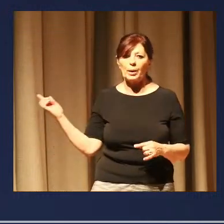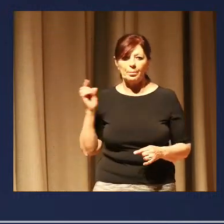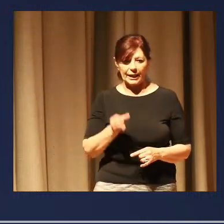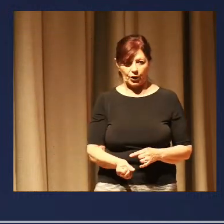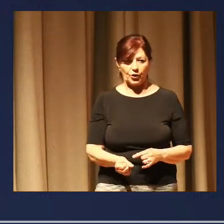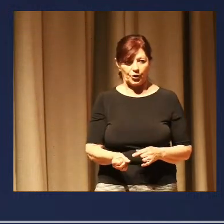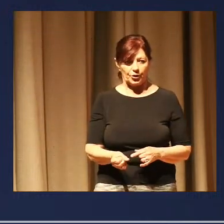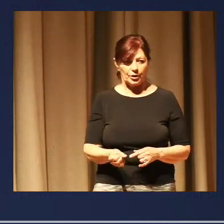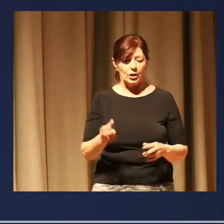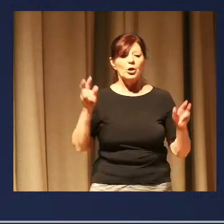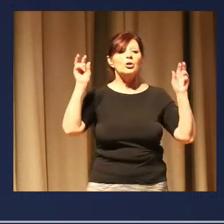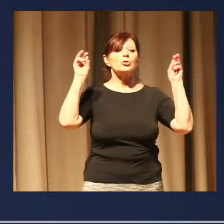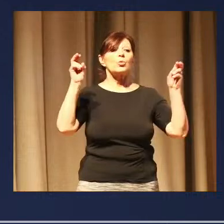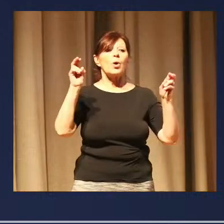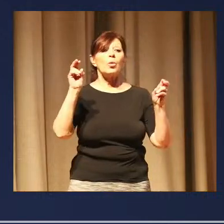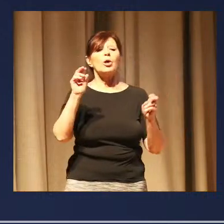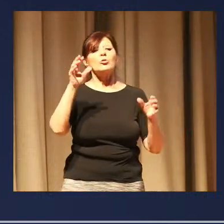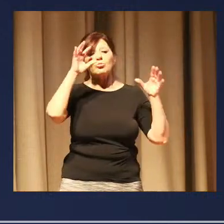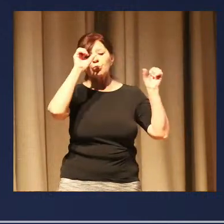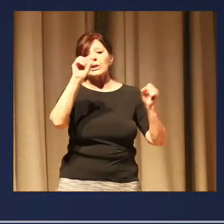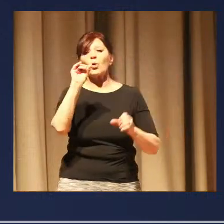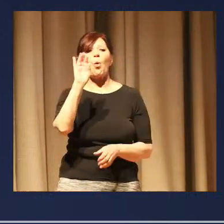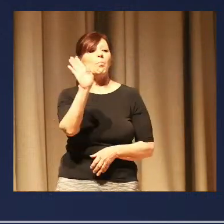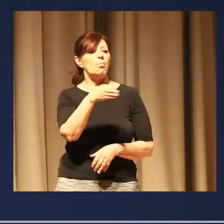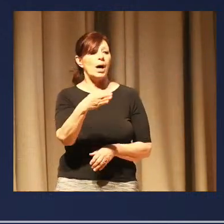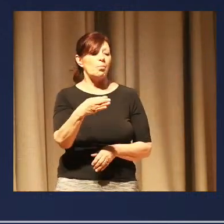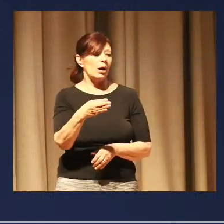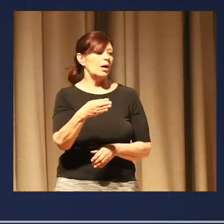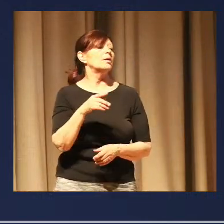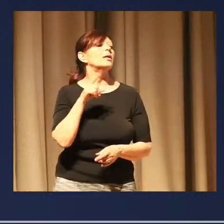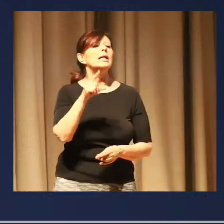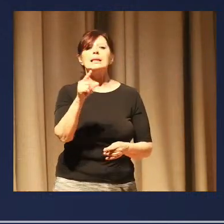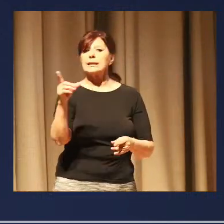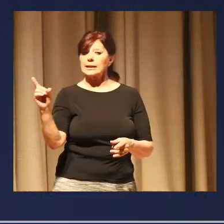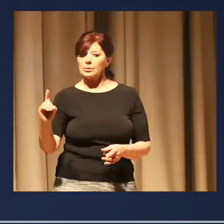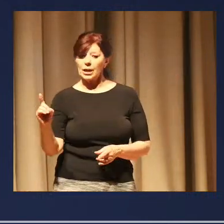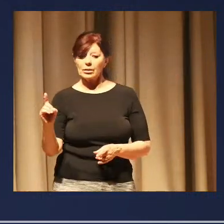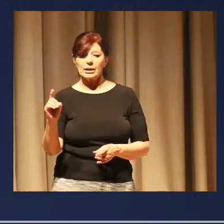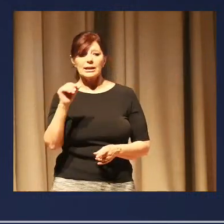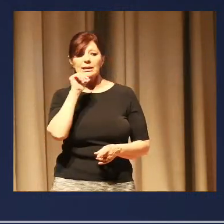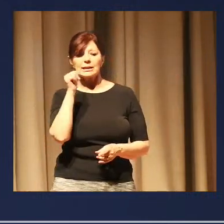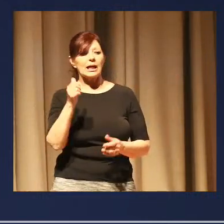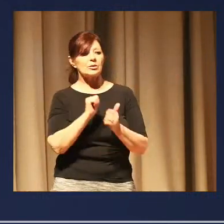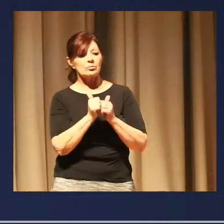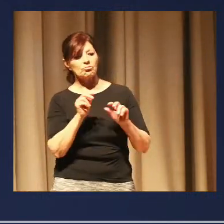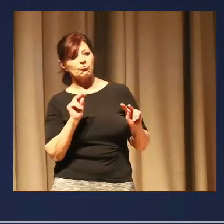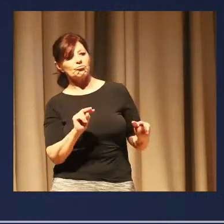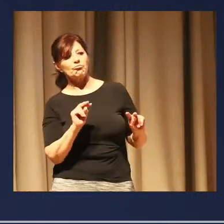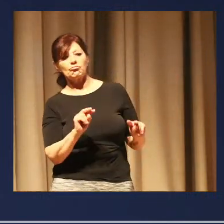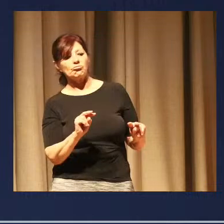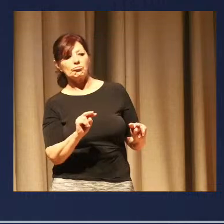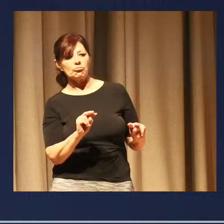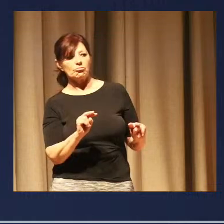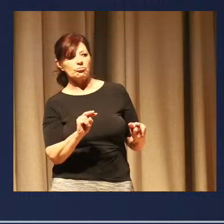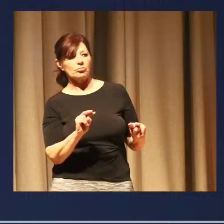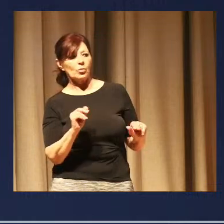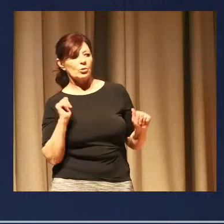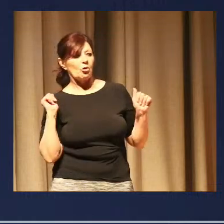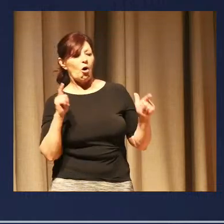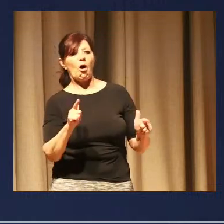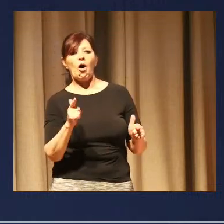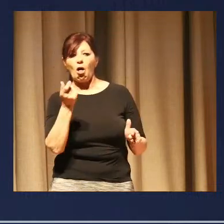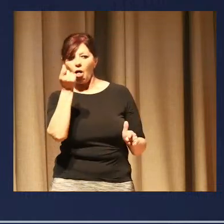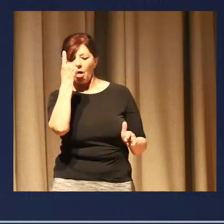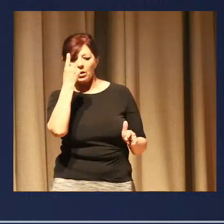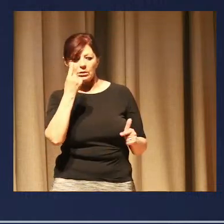To quote President Obama, democracy is not a spectator sport. We must all understand the urgency